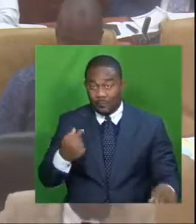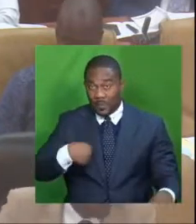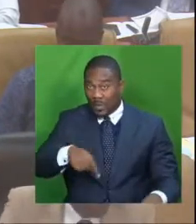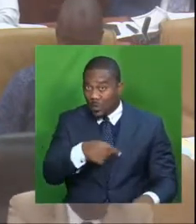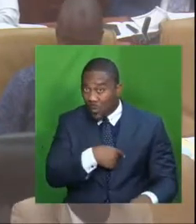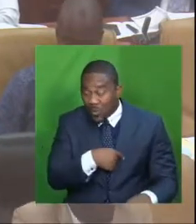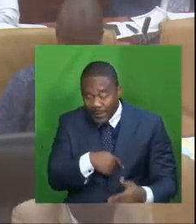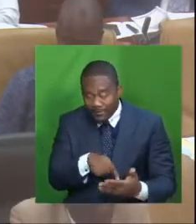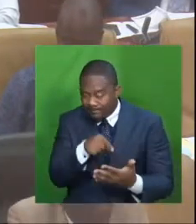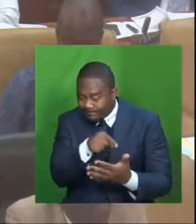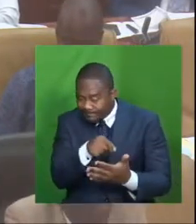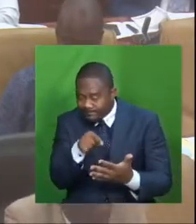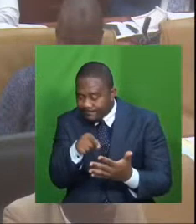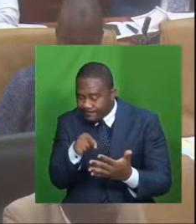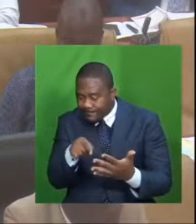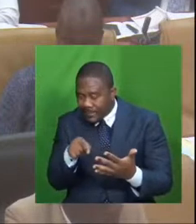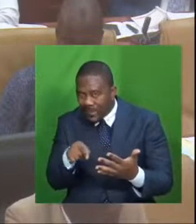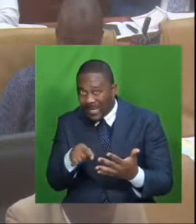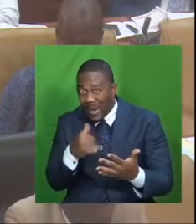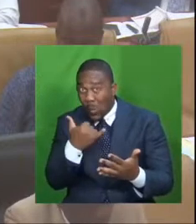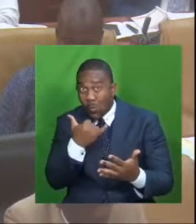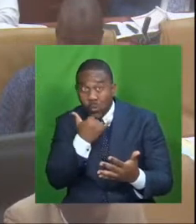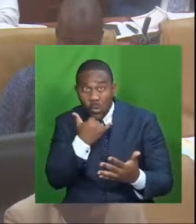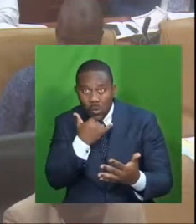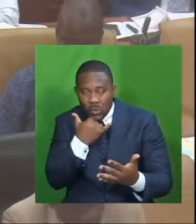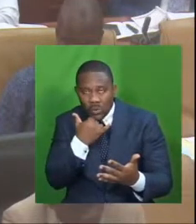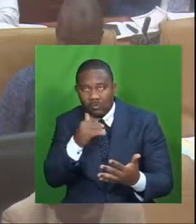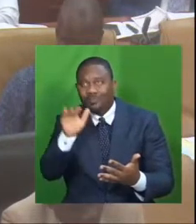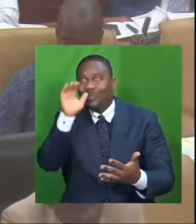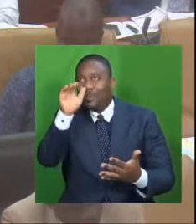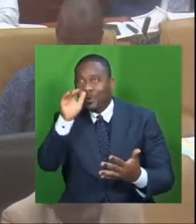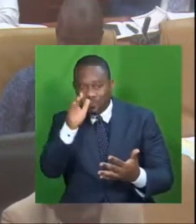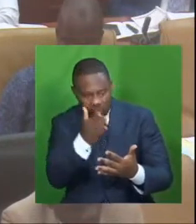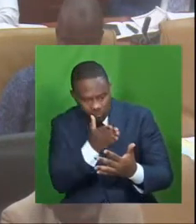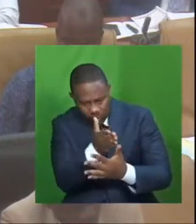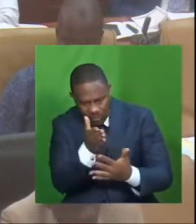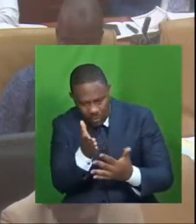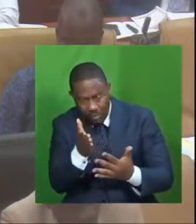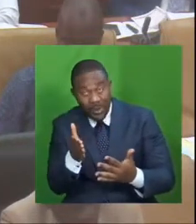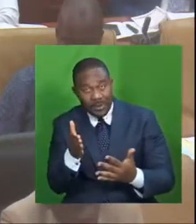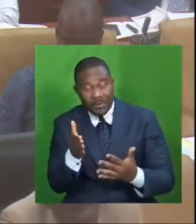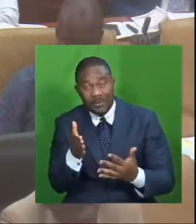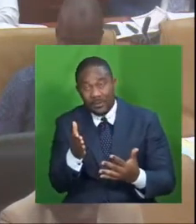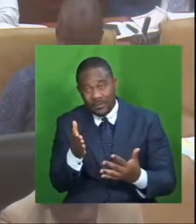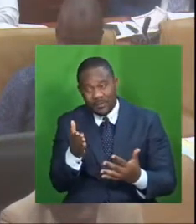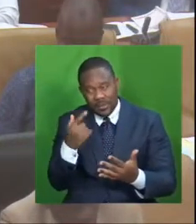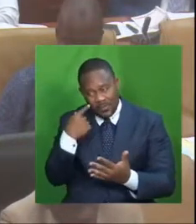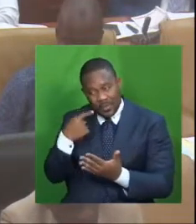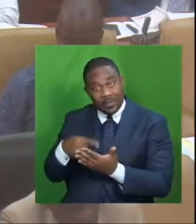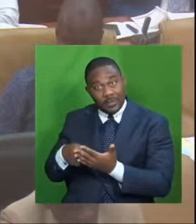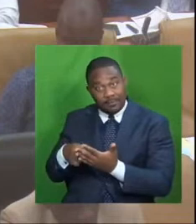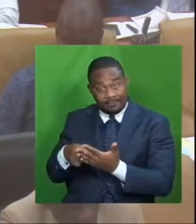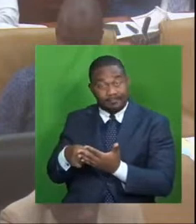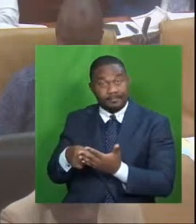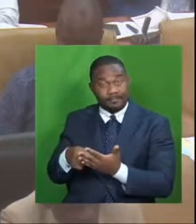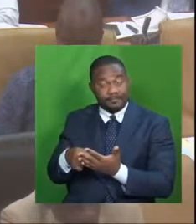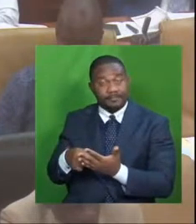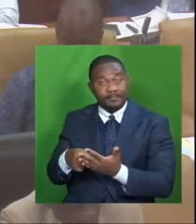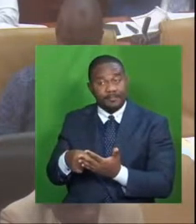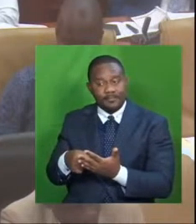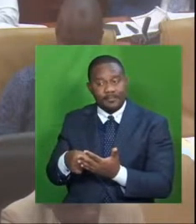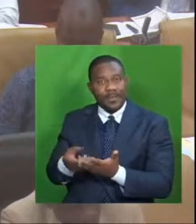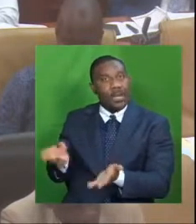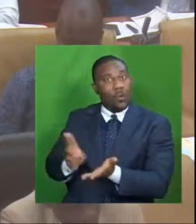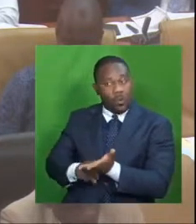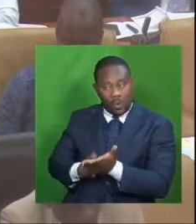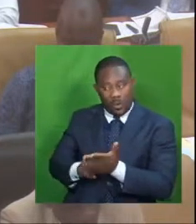are pointing the government in the right direction. So, Speaker, if you look at the Hansard, I have often supported tax policies.